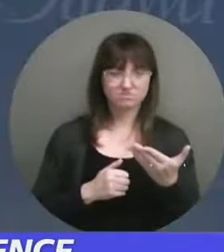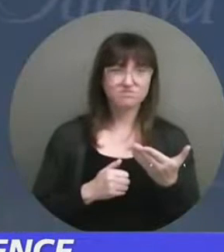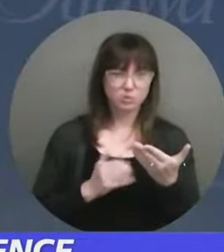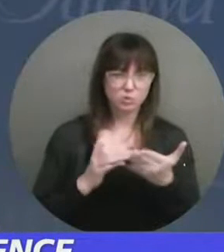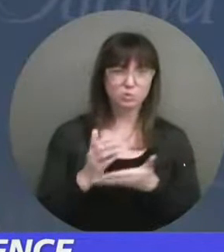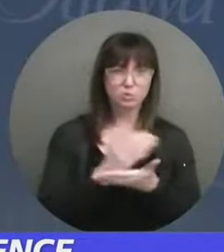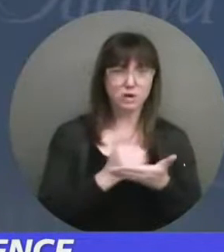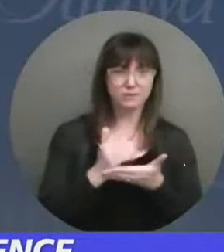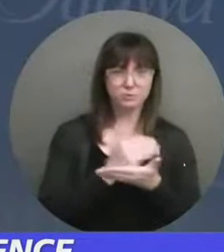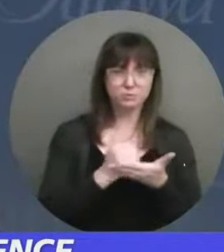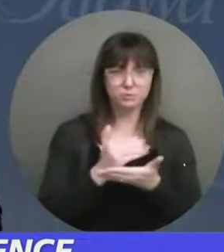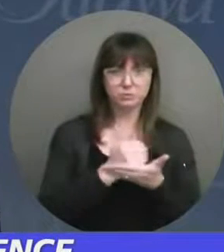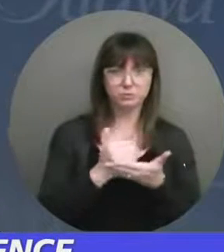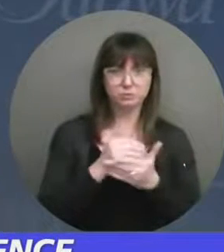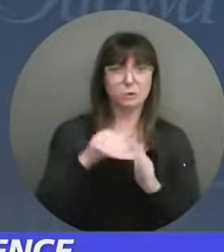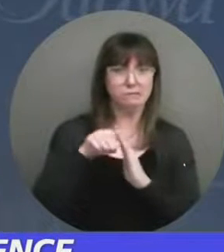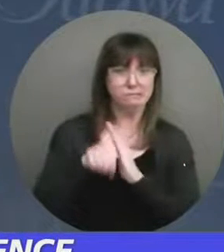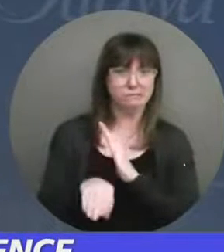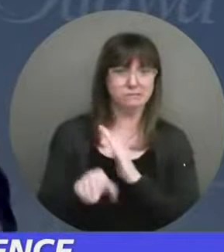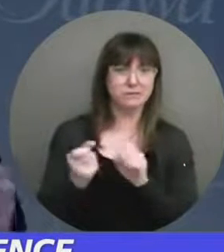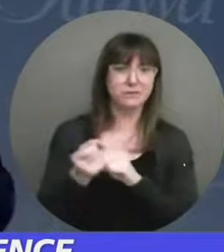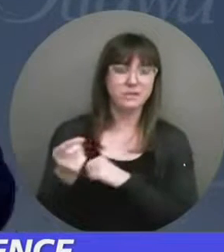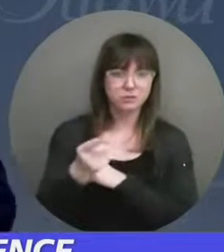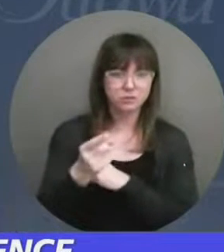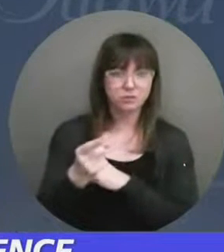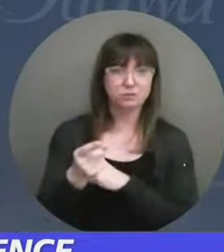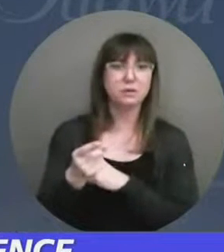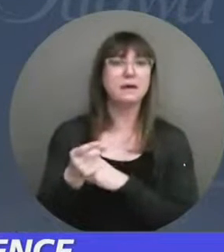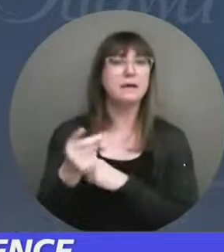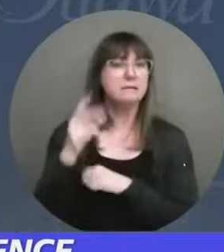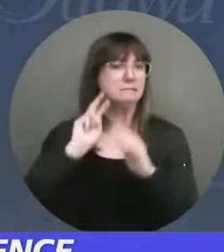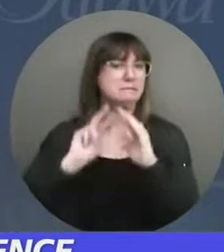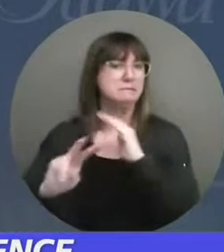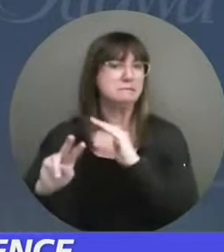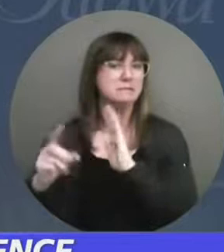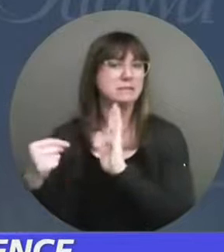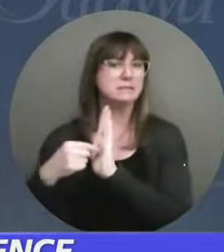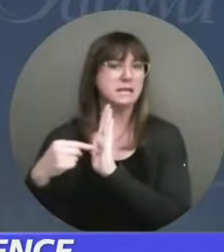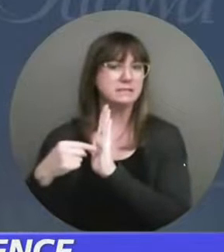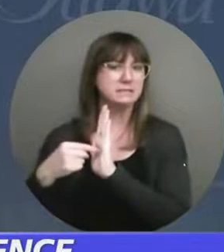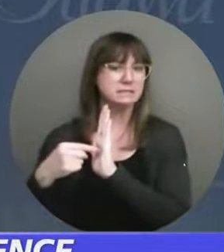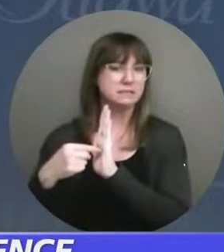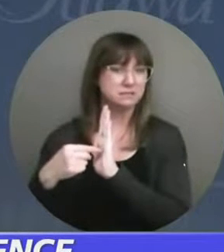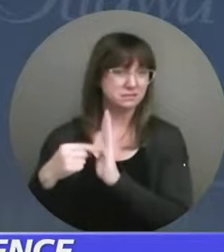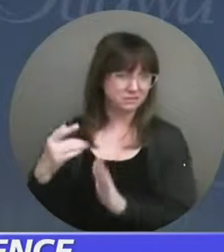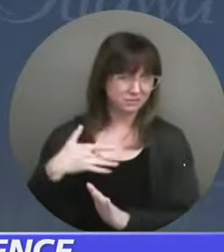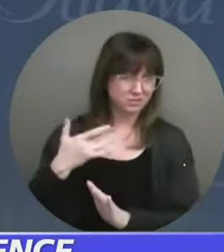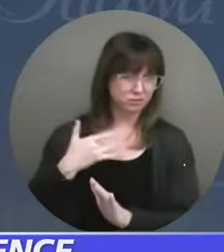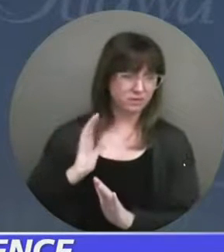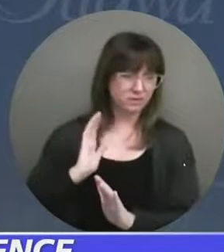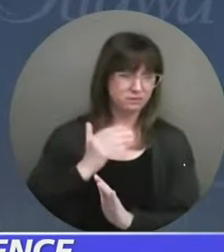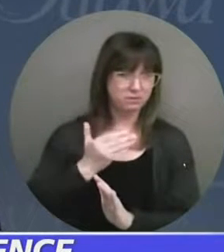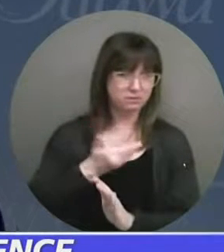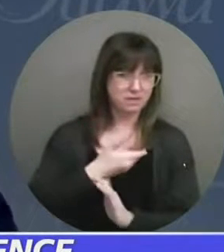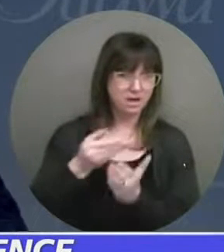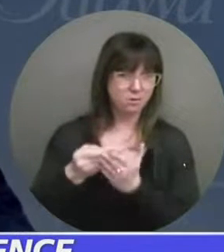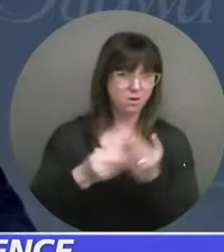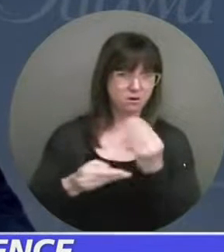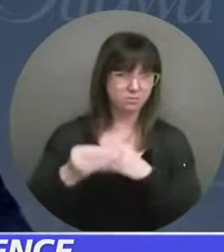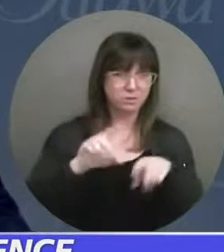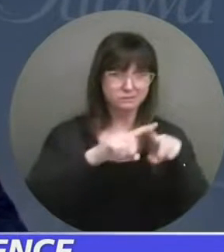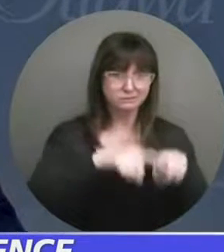you're expecting next year and the deficit you're facing, do you feel this budget is a bit too reliant on tax